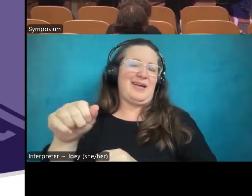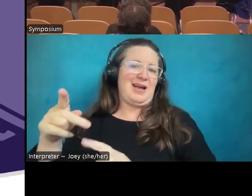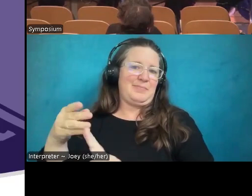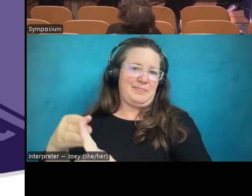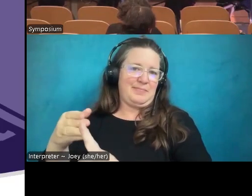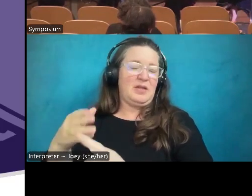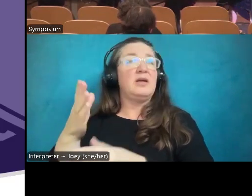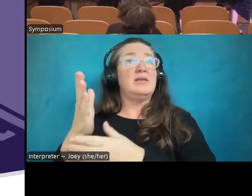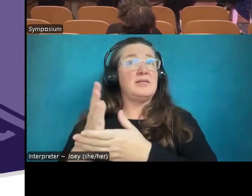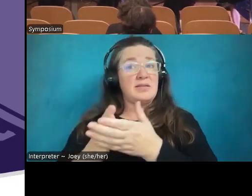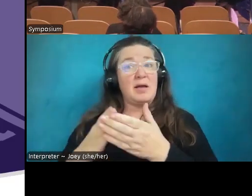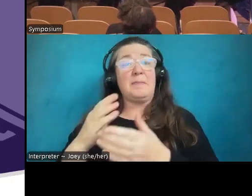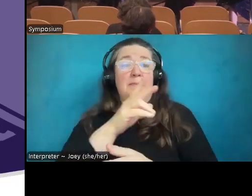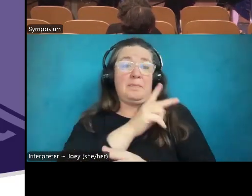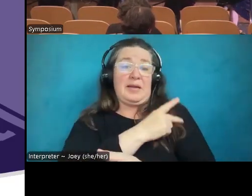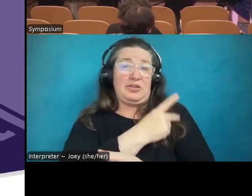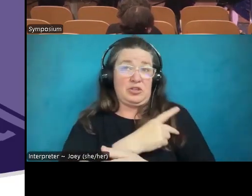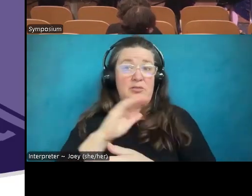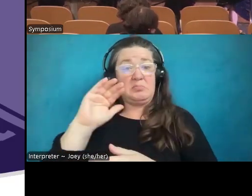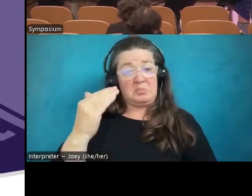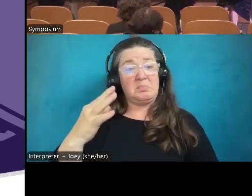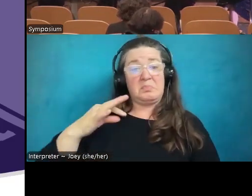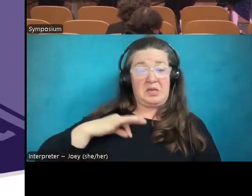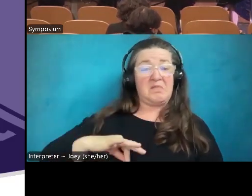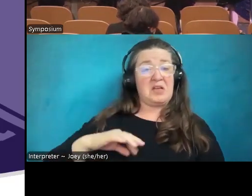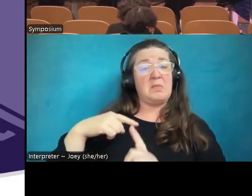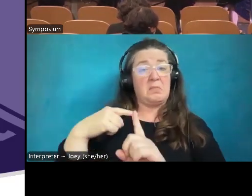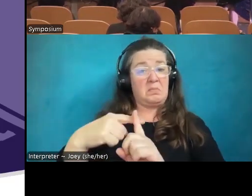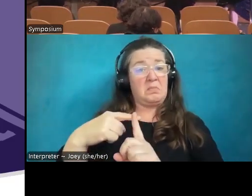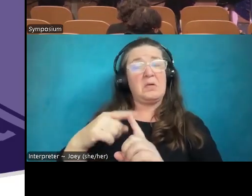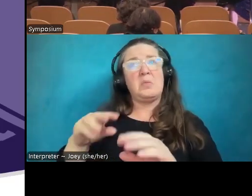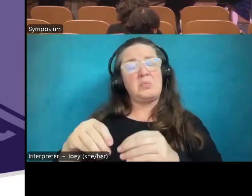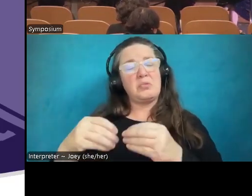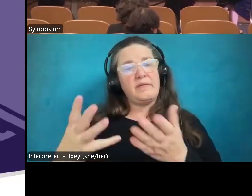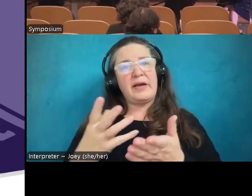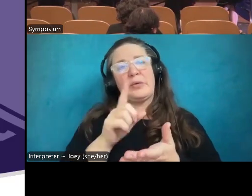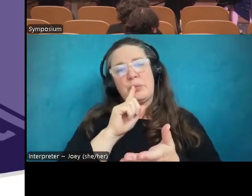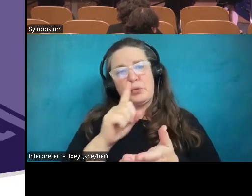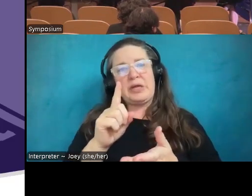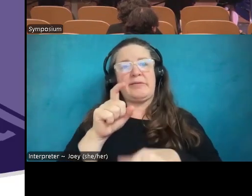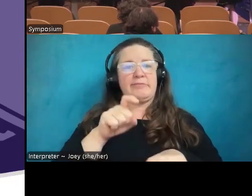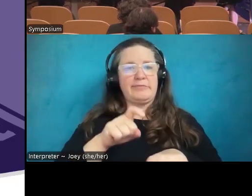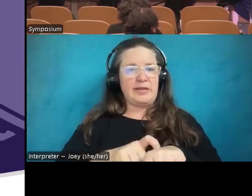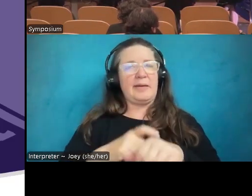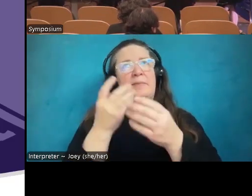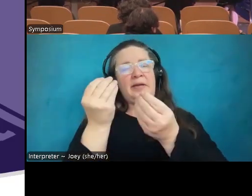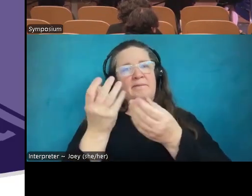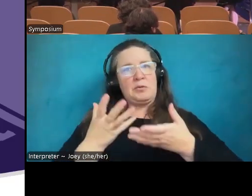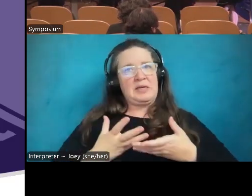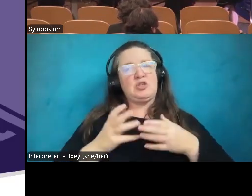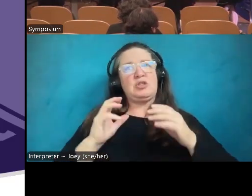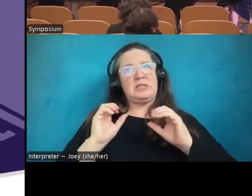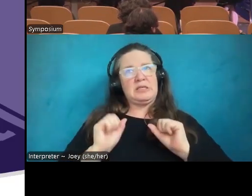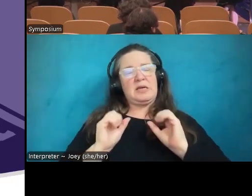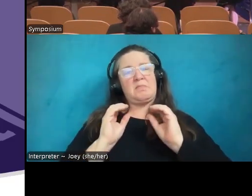to get a lot of benefit from it, and it seems to provide real-time information that people can use to kind of more objectively monitor